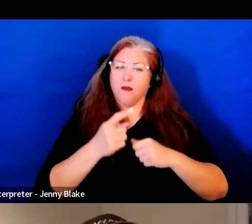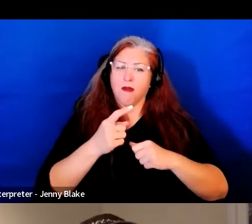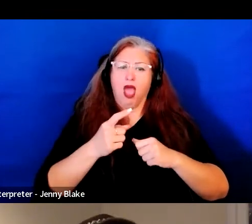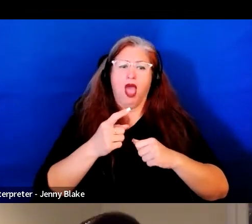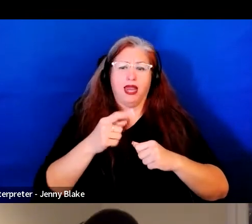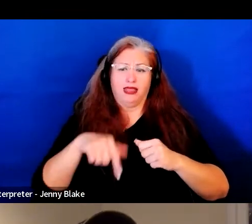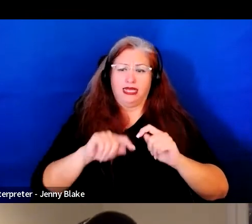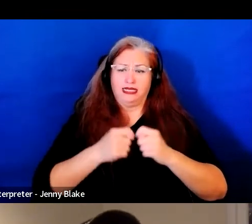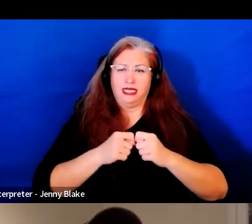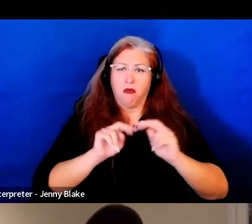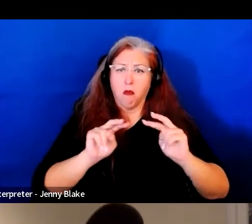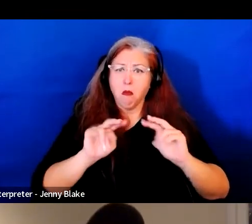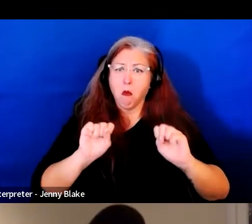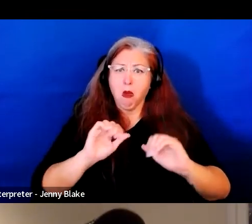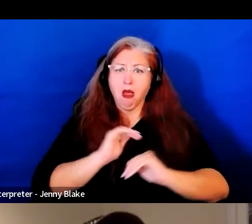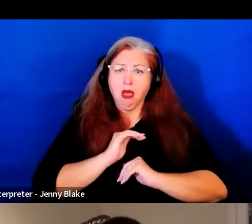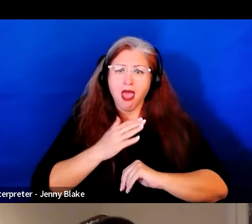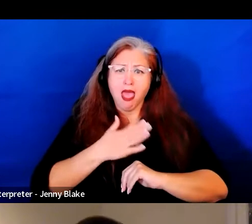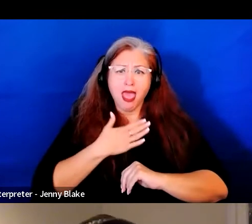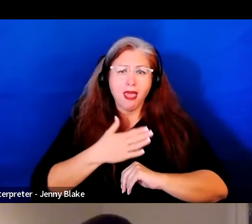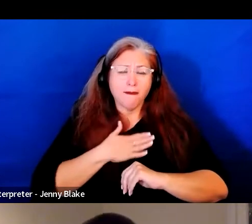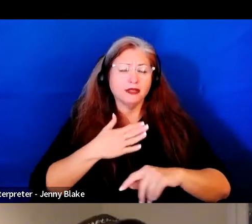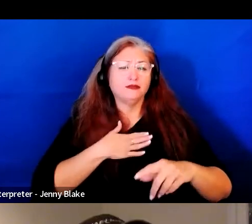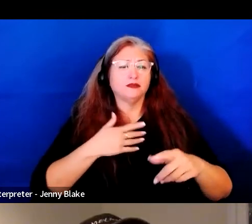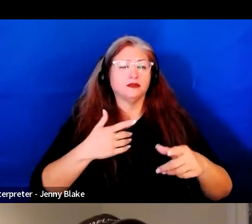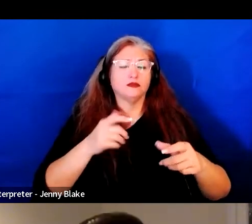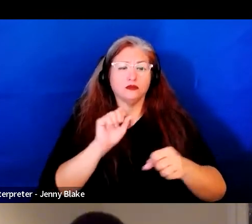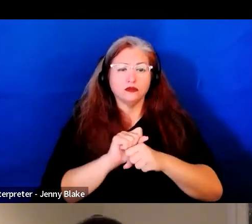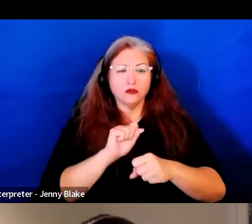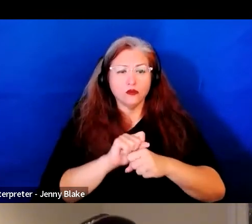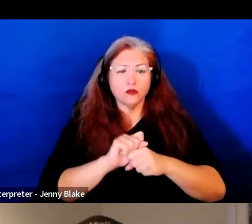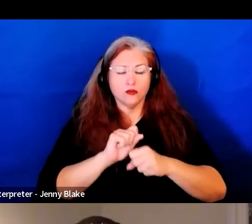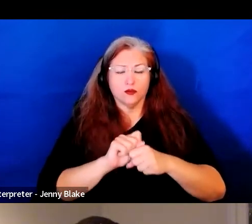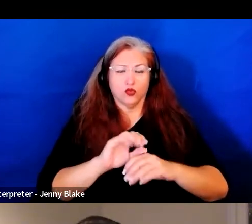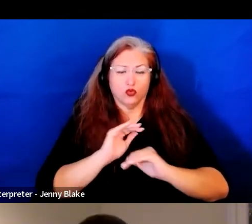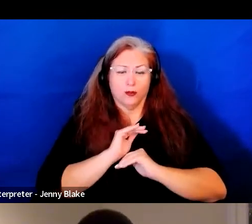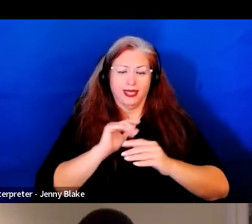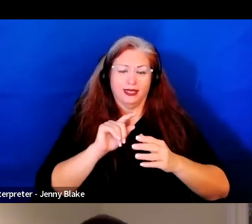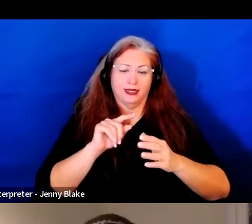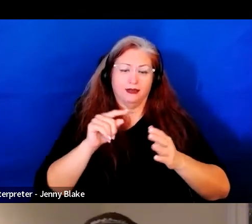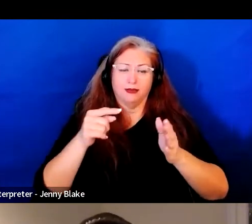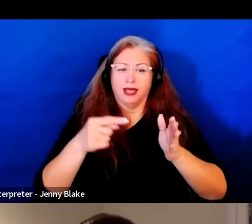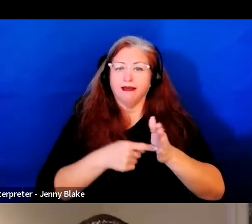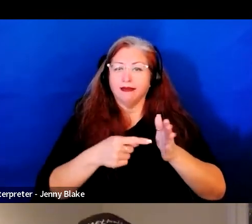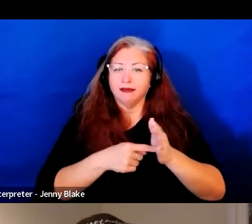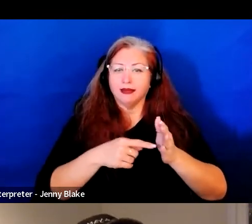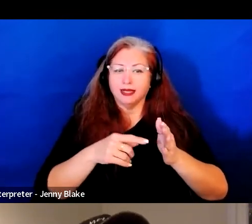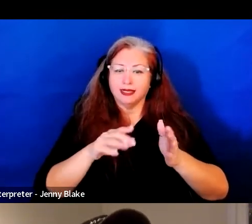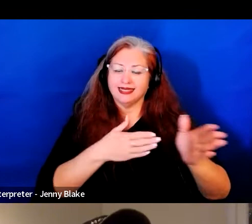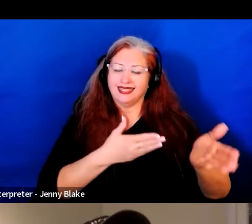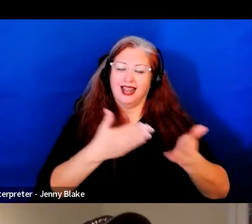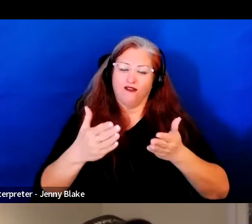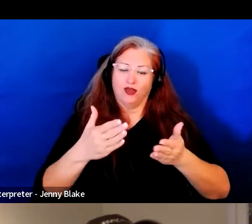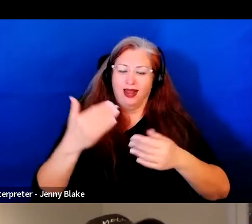everyone in our team was kind of happy with, and we were working to a deadline last Friday, a delivery deadline